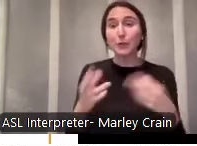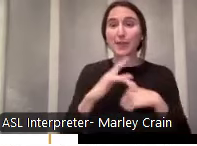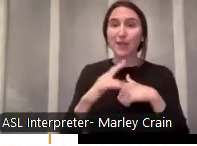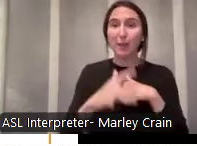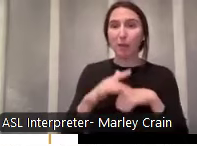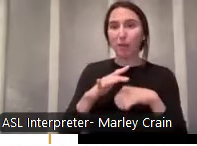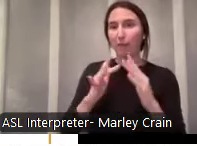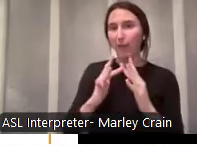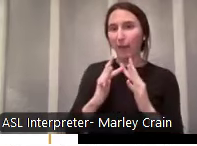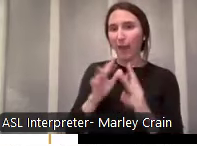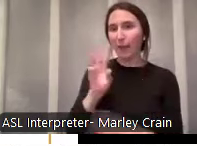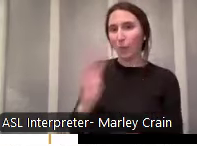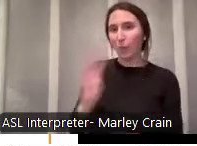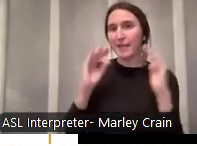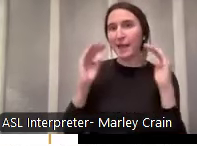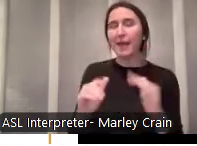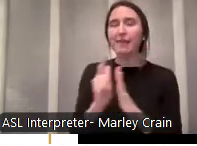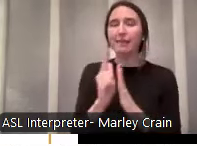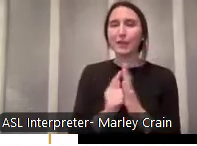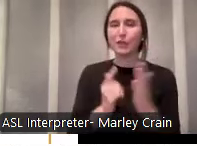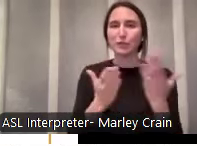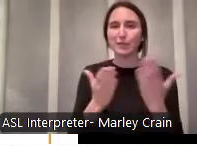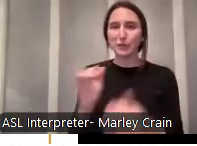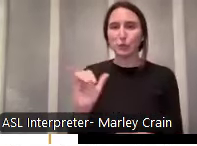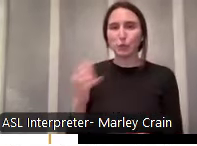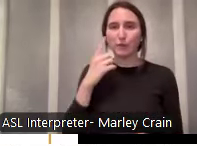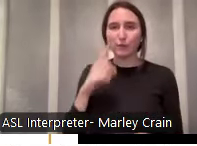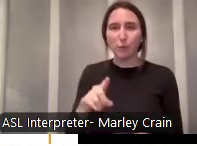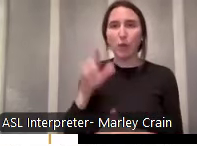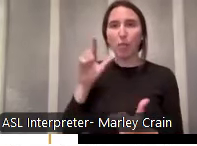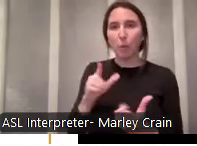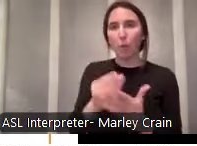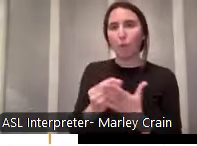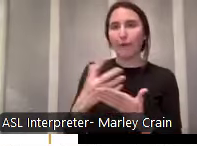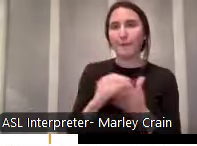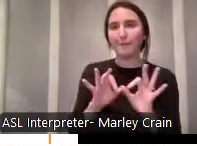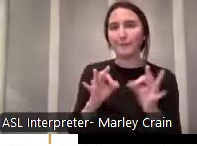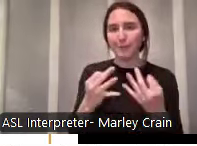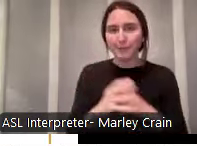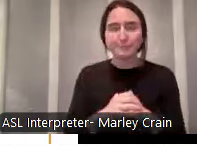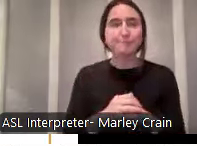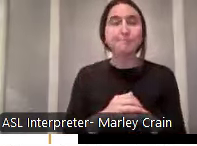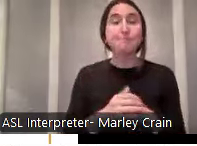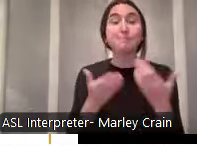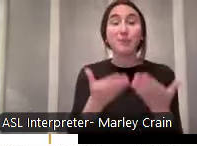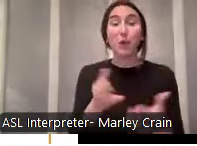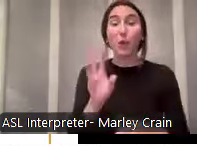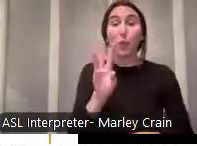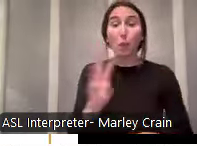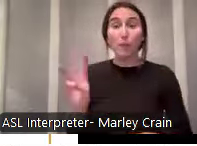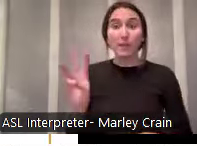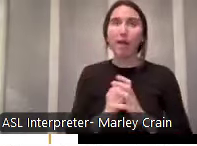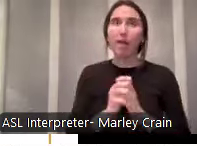families. Our website has a lot of trainings, as I said, and a lot of materials. We also put updates on